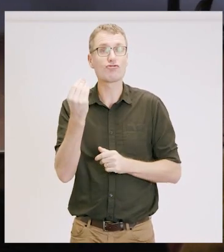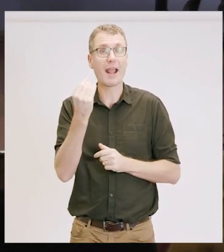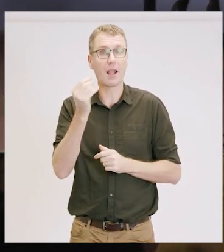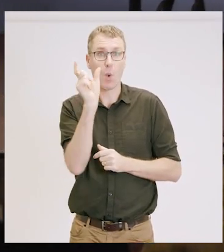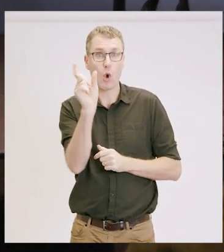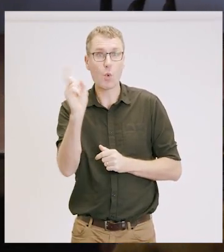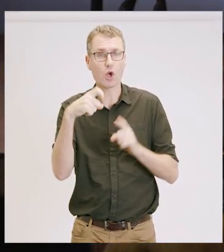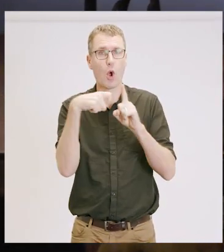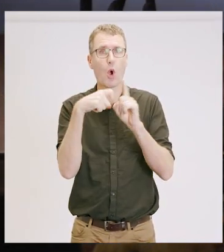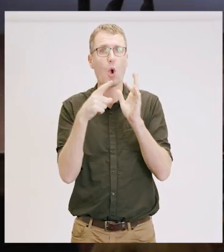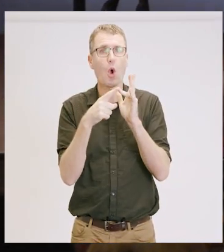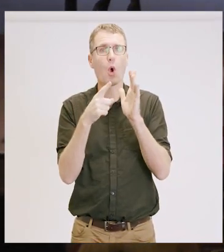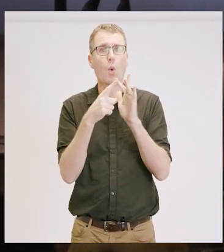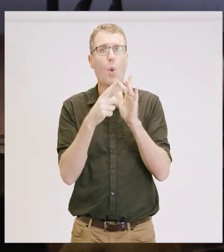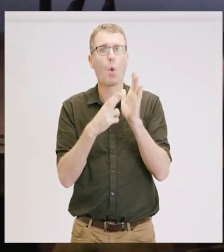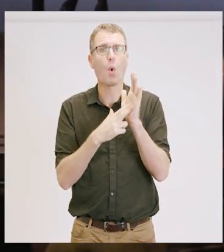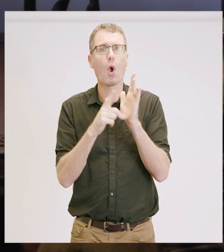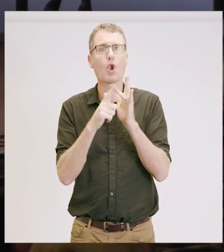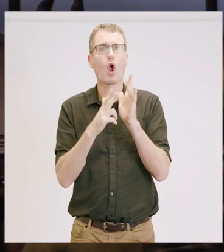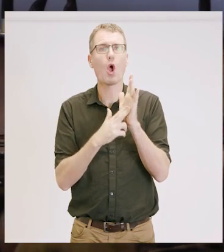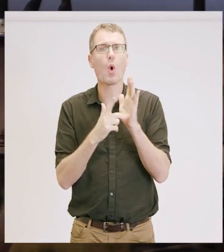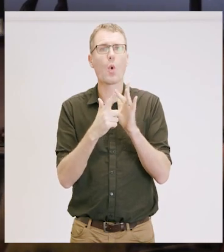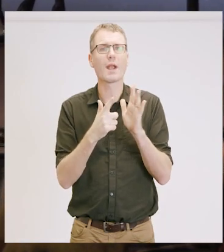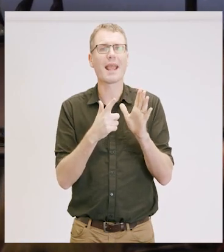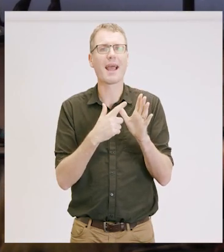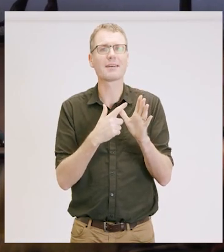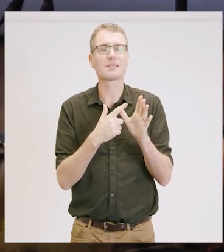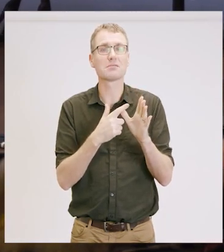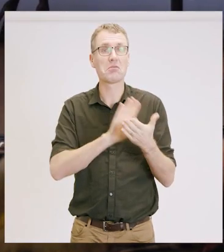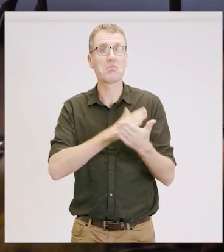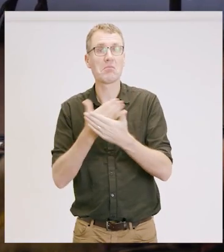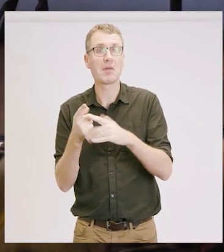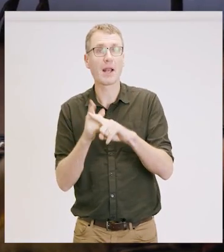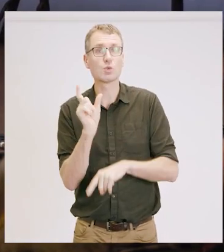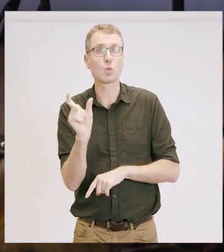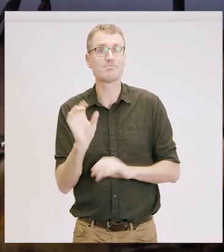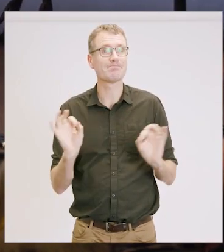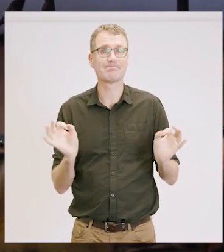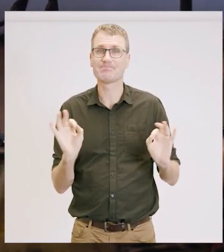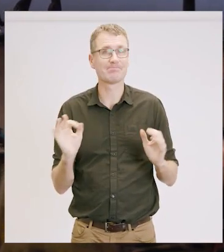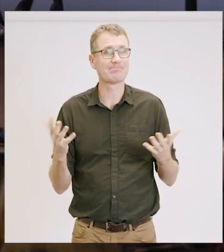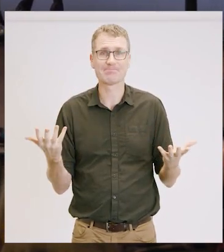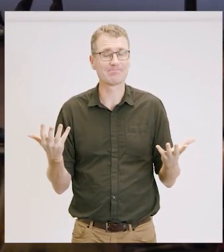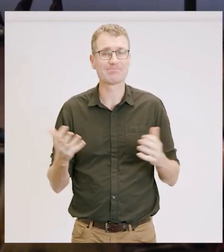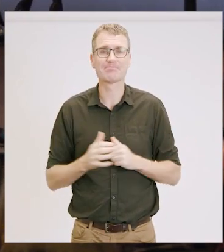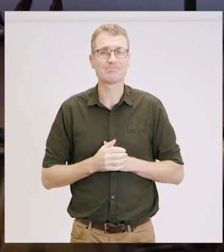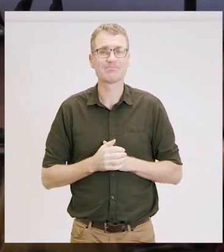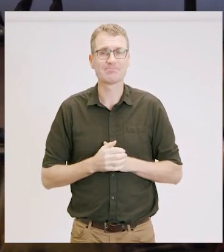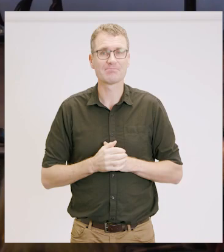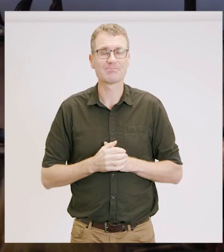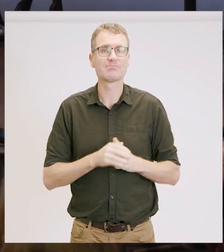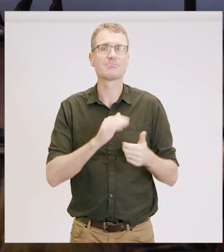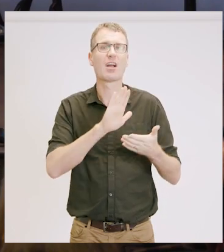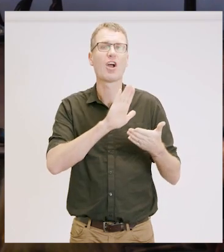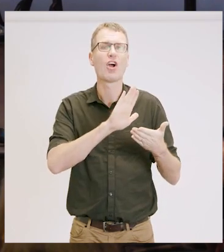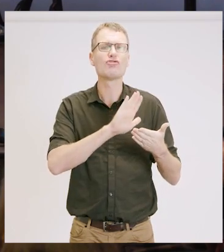no adequate English equivalent word. The translators put the word fellowship, but